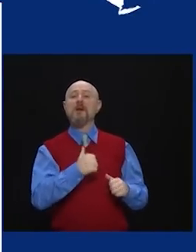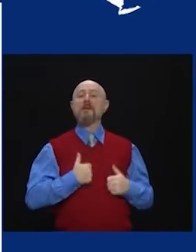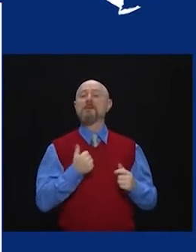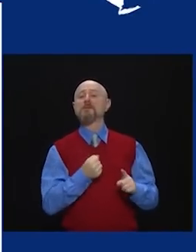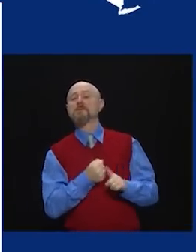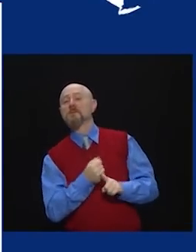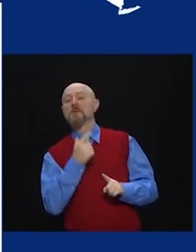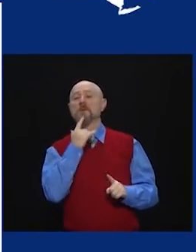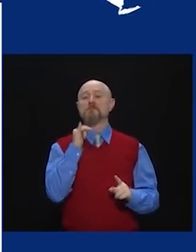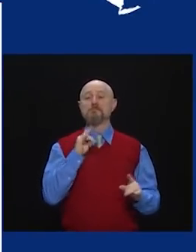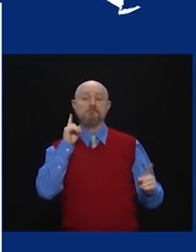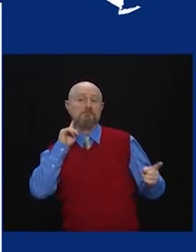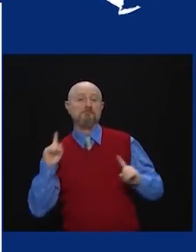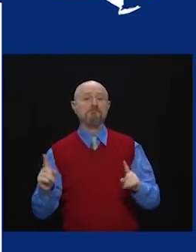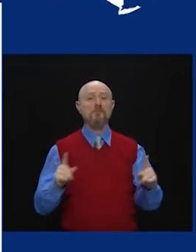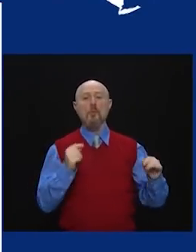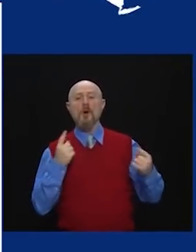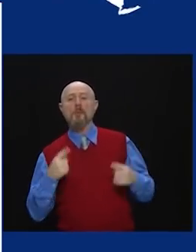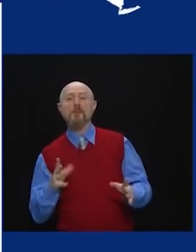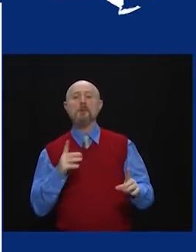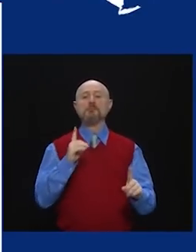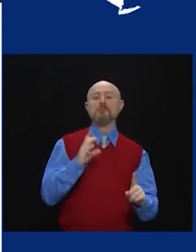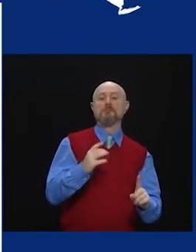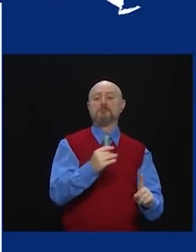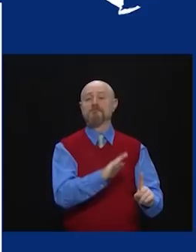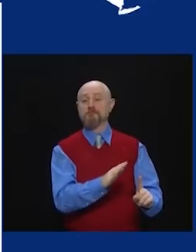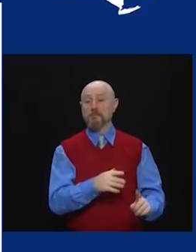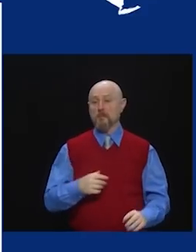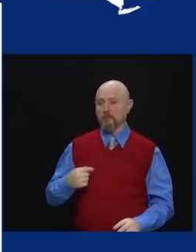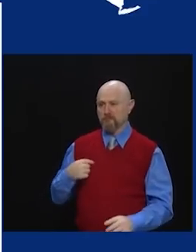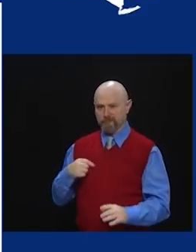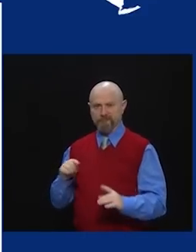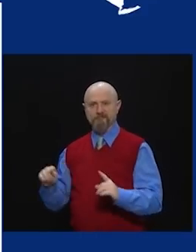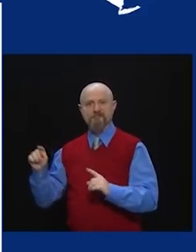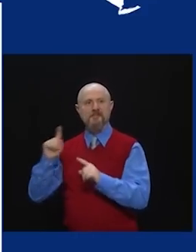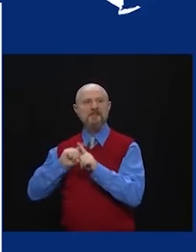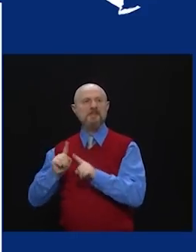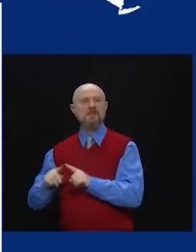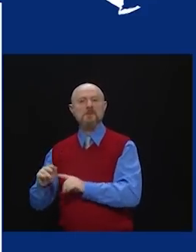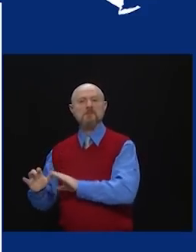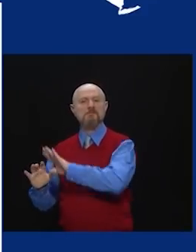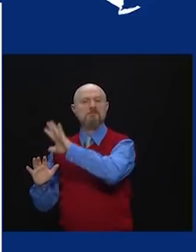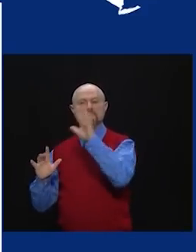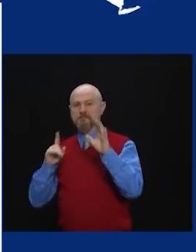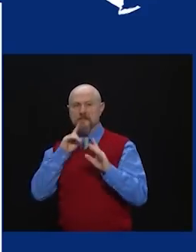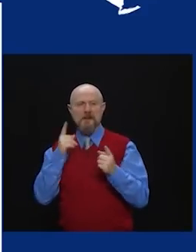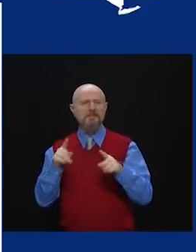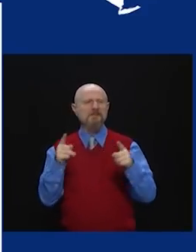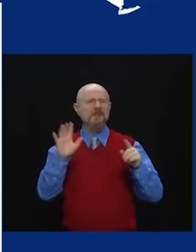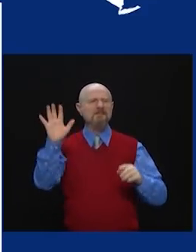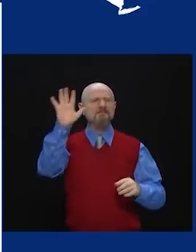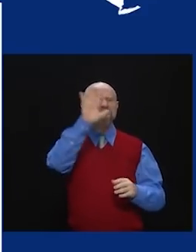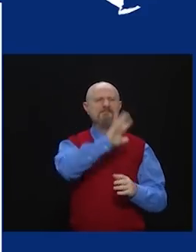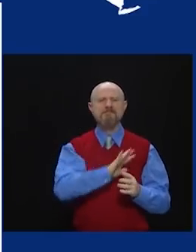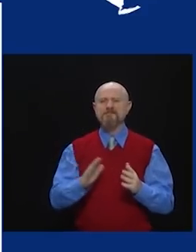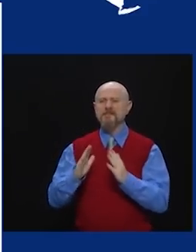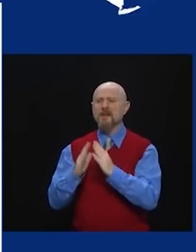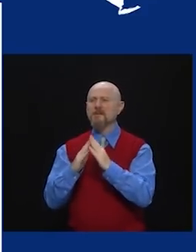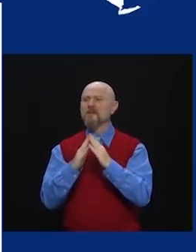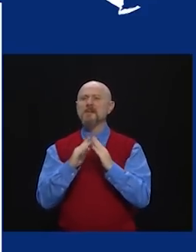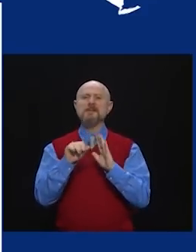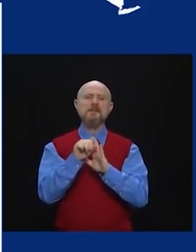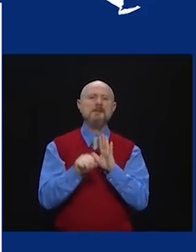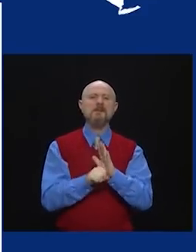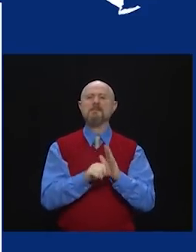New York, New Jersey, Puerto Rico, Rhode Island, Florida, Illinois, Maryland, Massachusetts, and Connecticut. This is happening everywhere. And